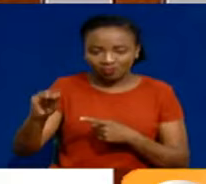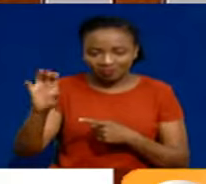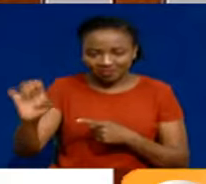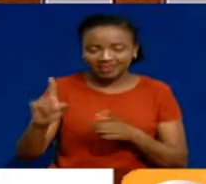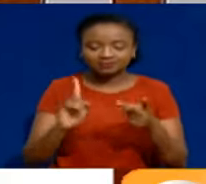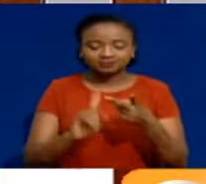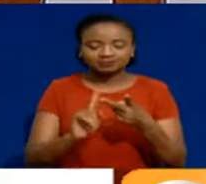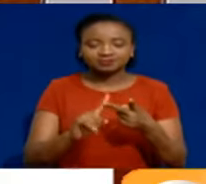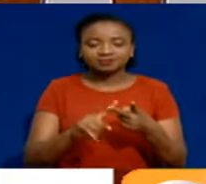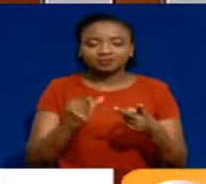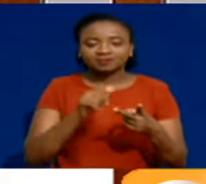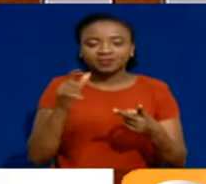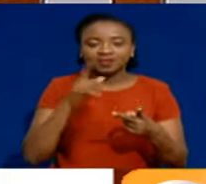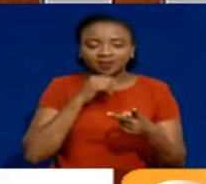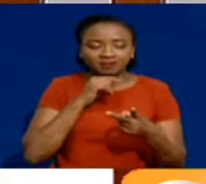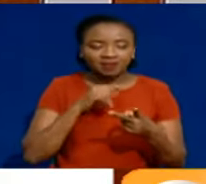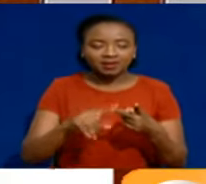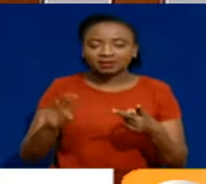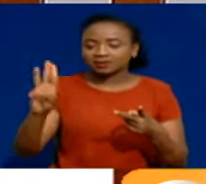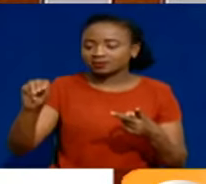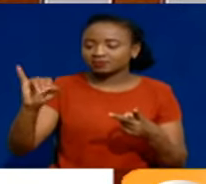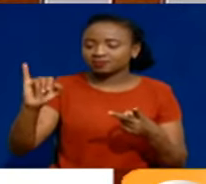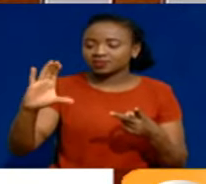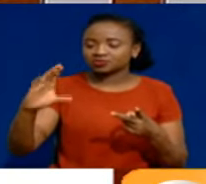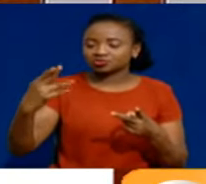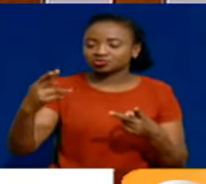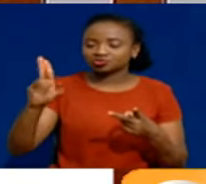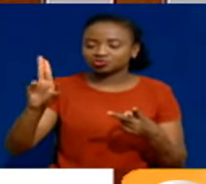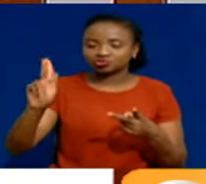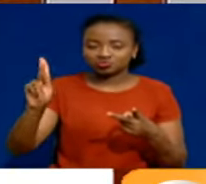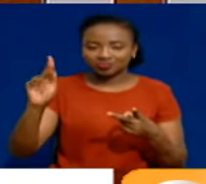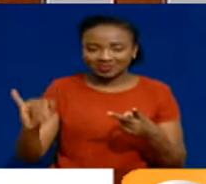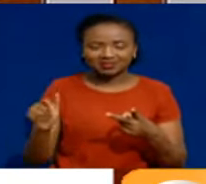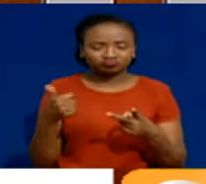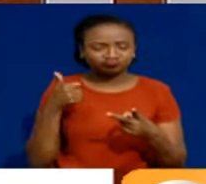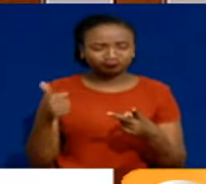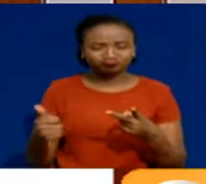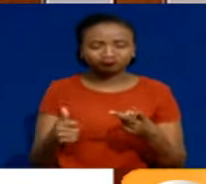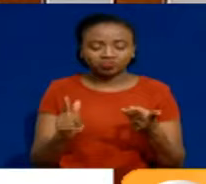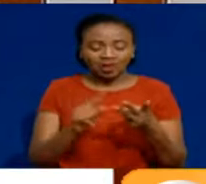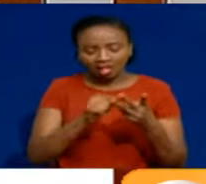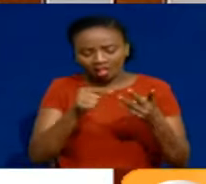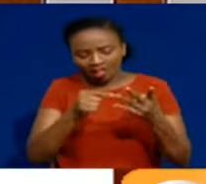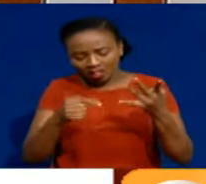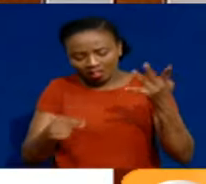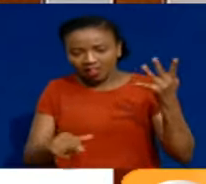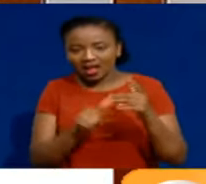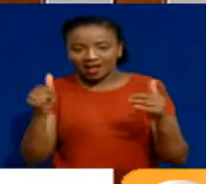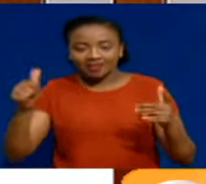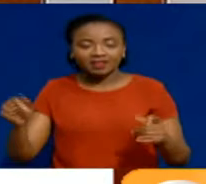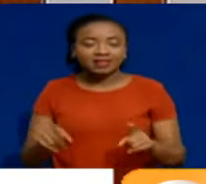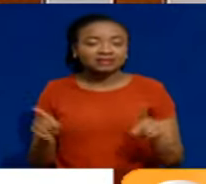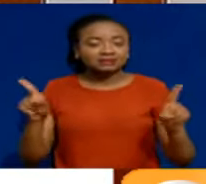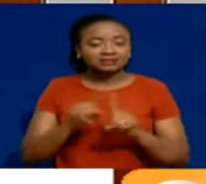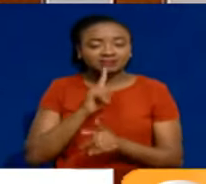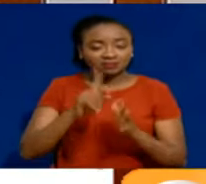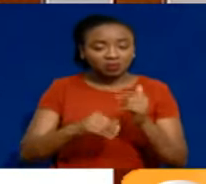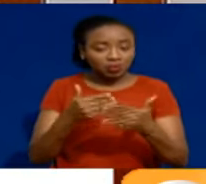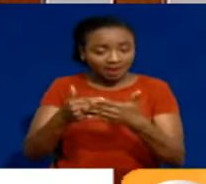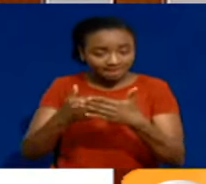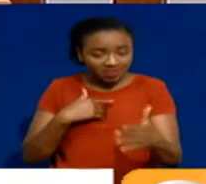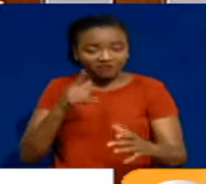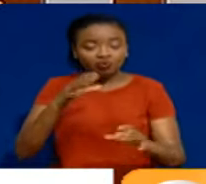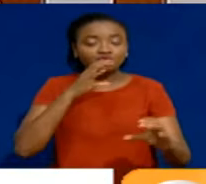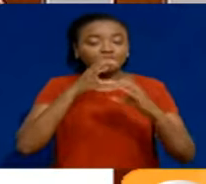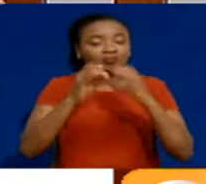admire, death is bad, Mzee Michuki, and others. who said, before you talk to